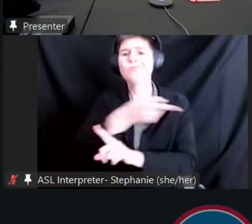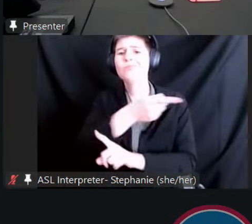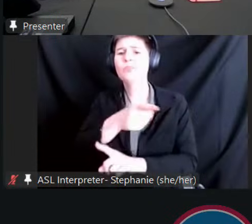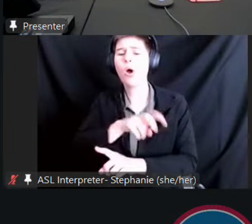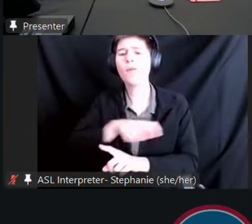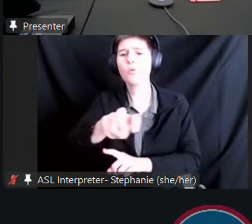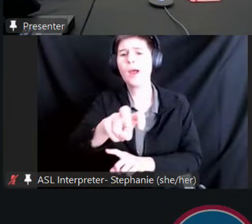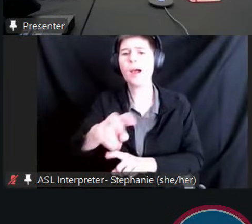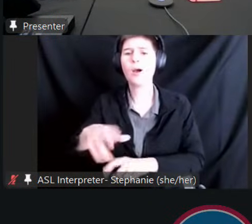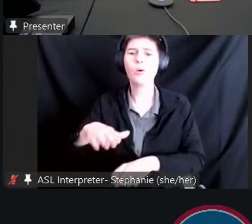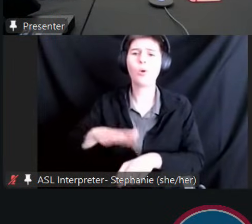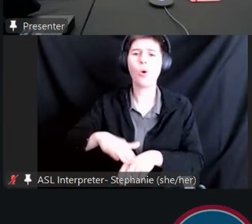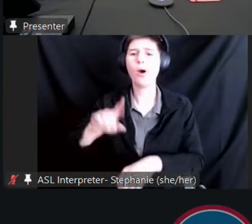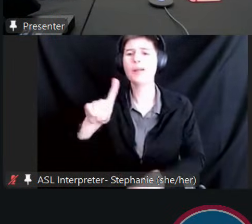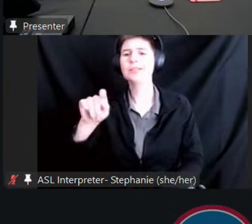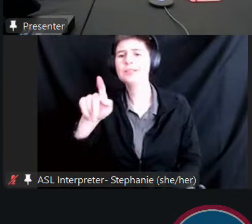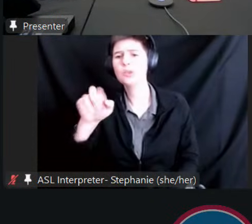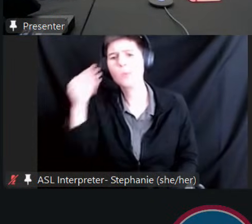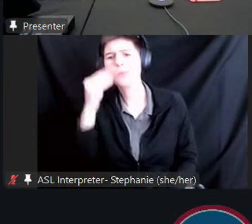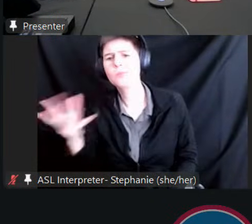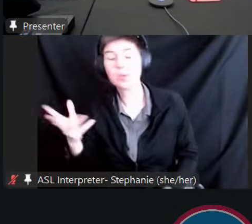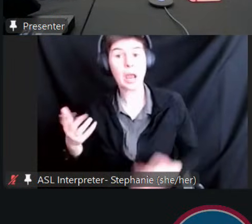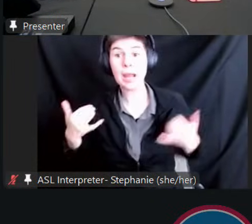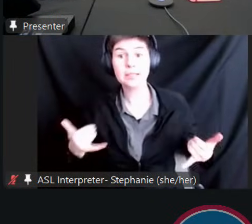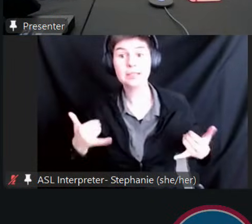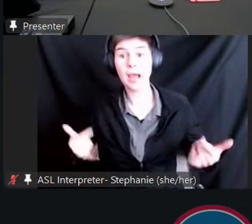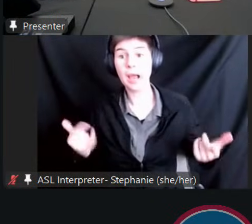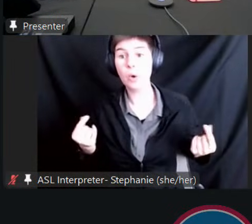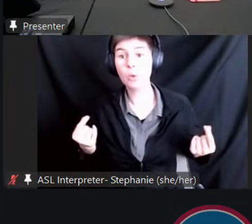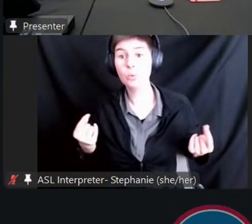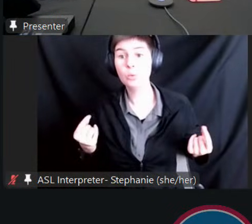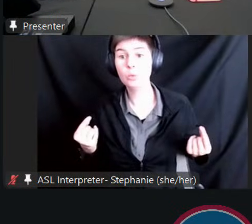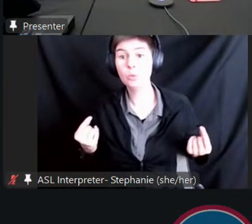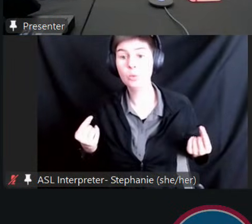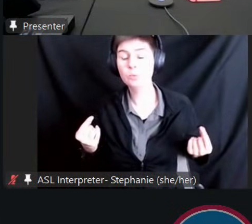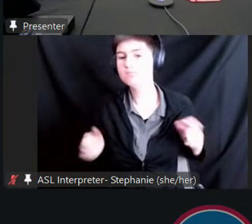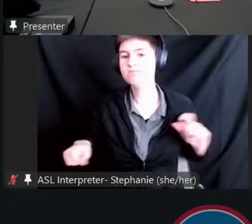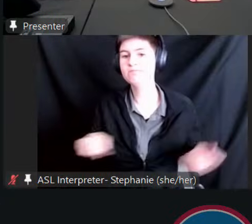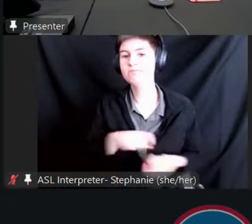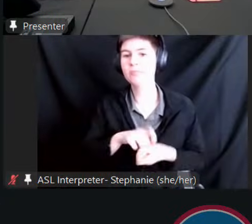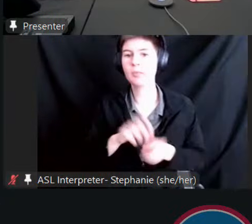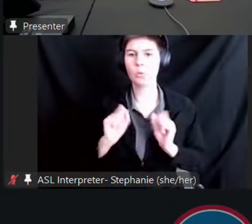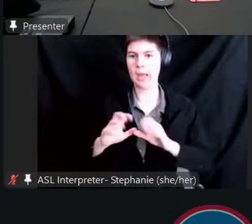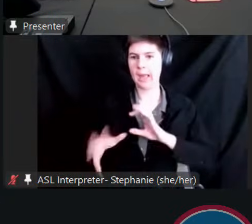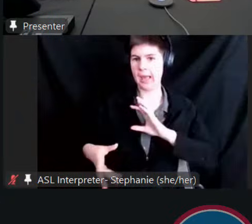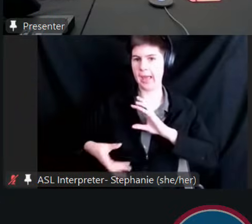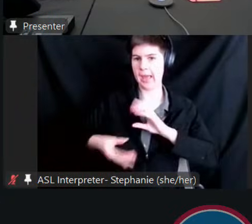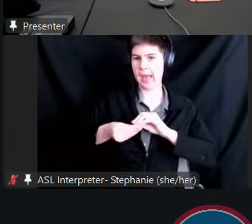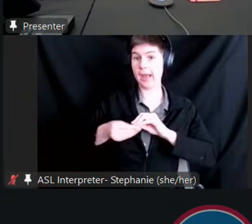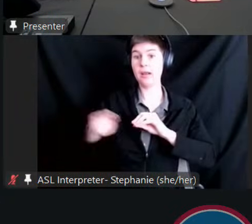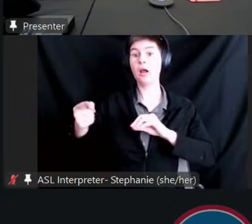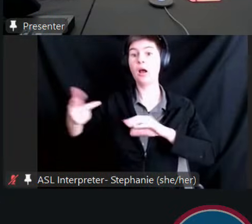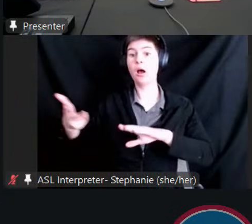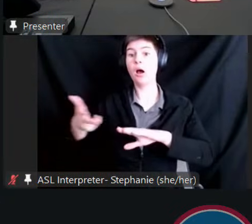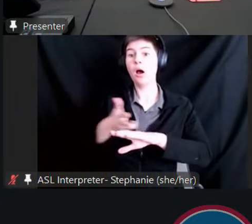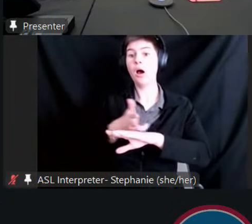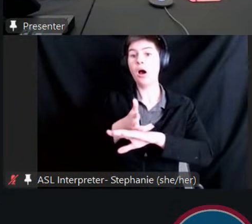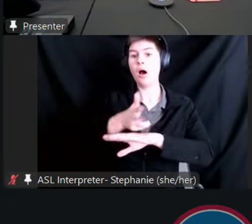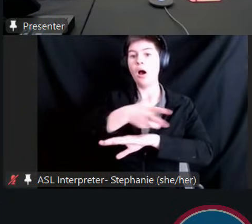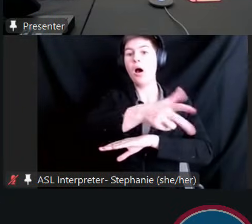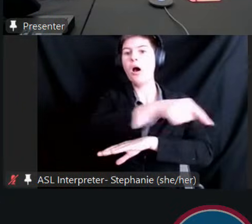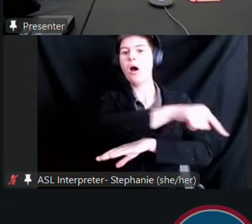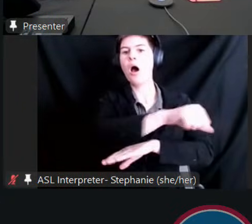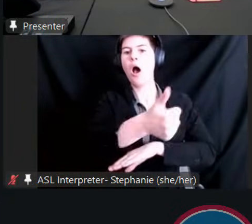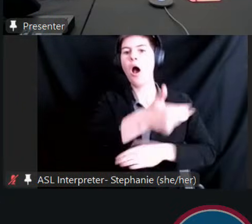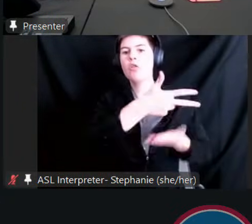be able to do is on the fly, be able to add the bus stops along the detour route and, kind of delete